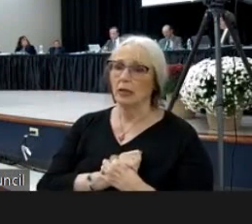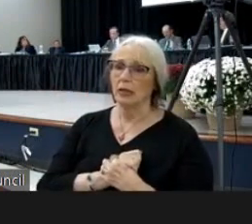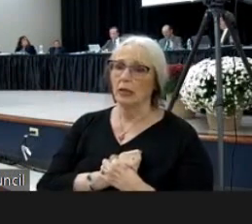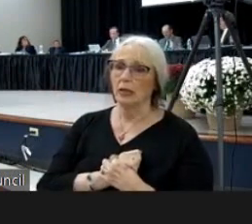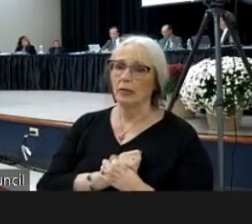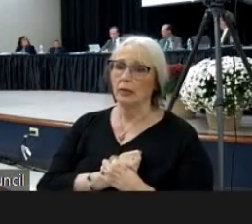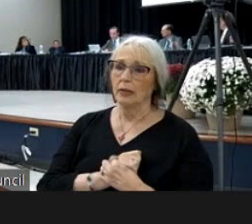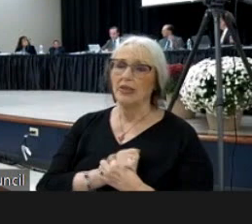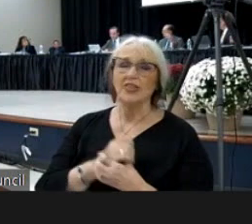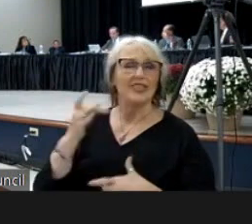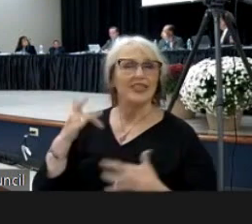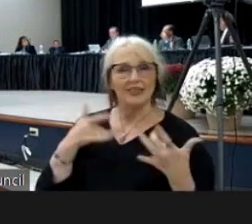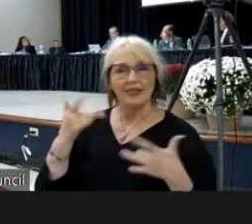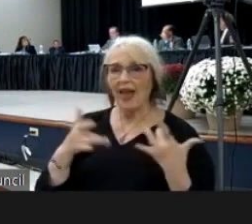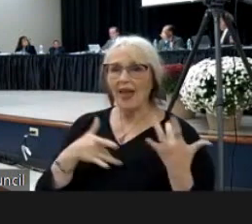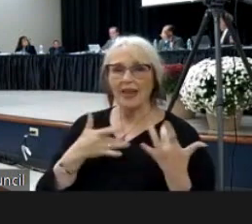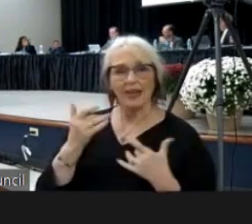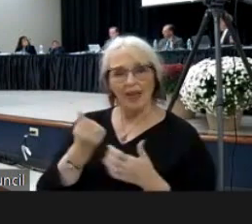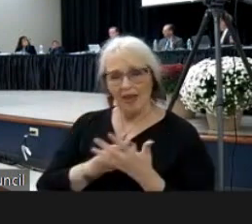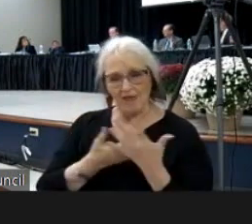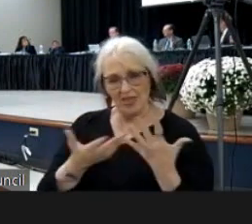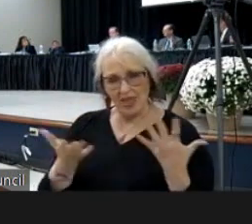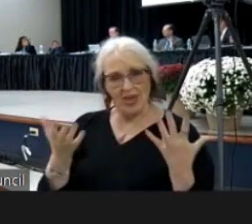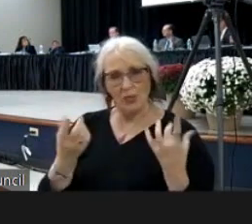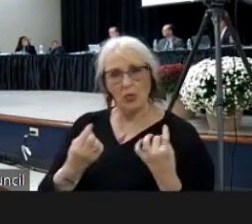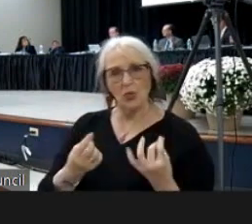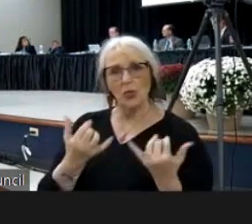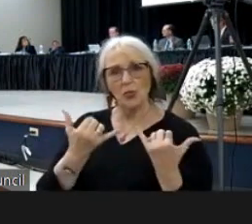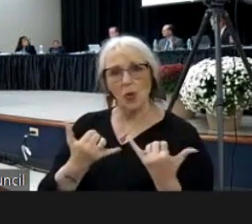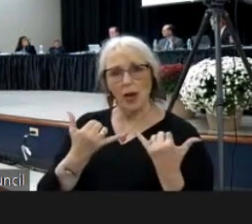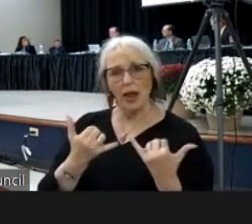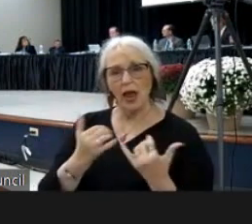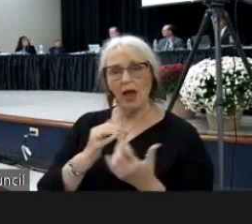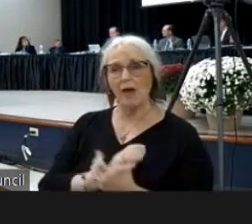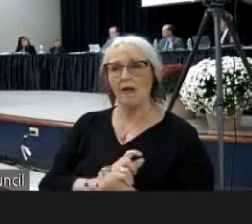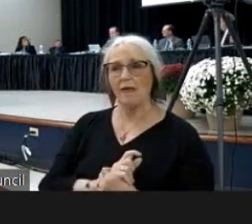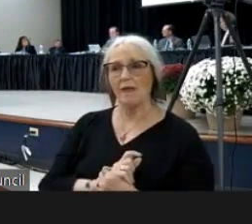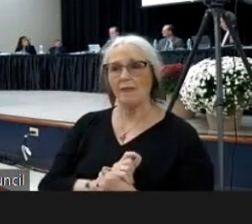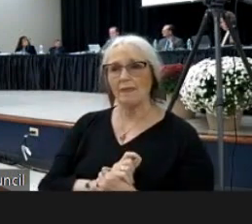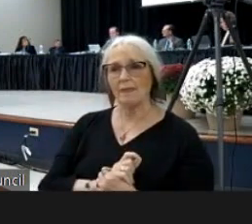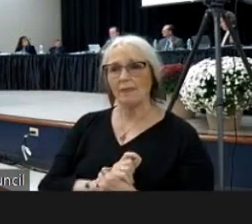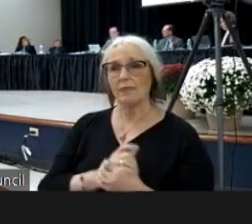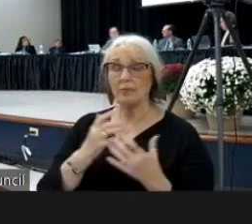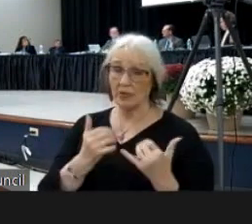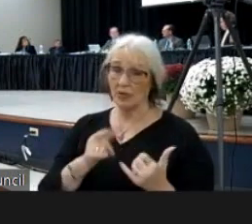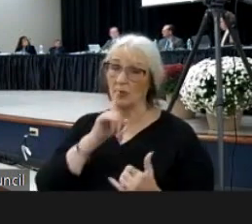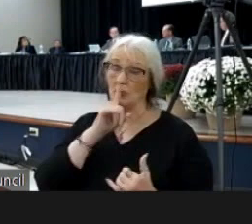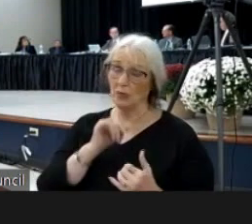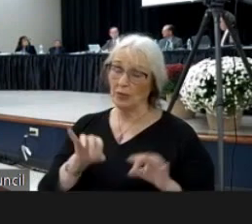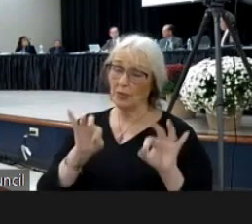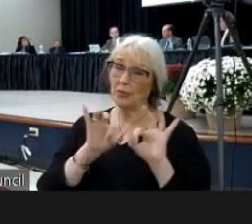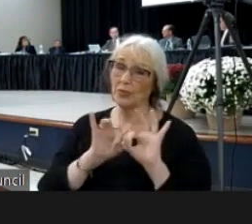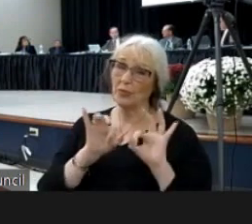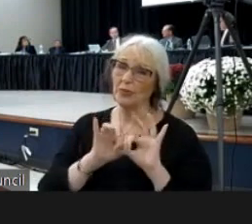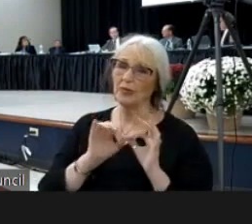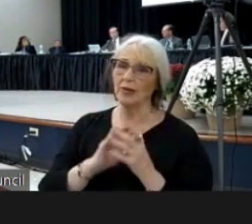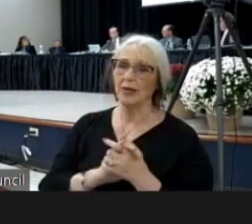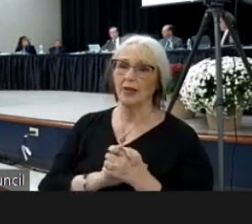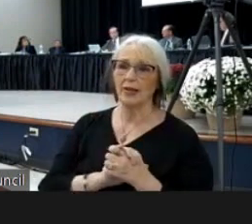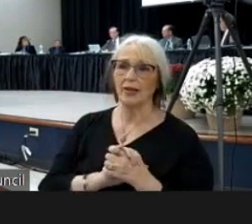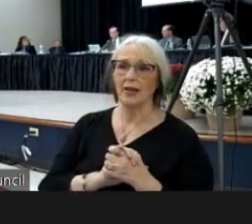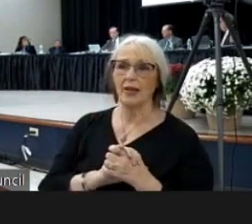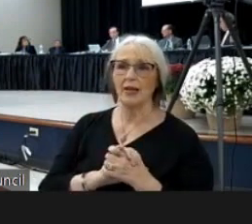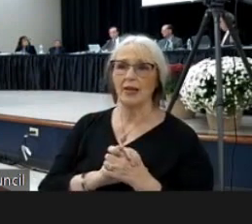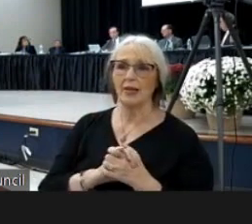it's just so exciting, all of the things that we're getting to do right now. And but this is a critical investment